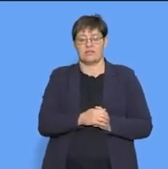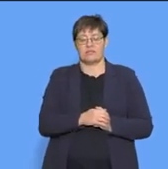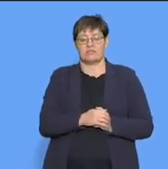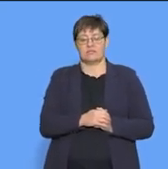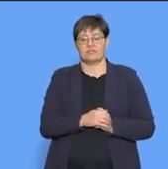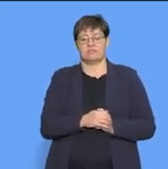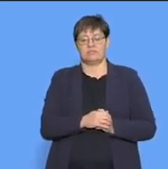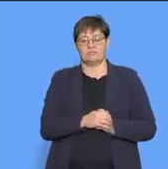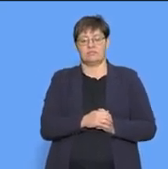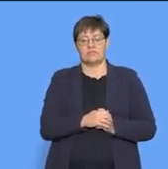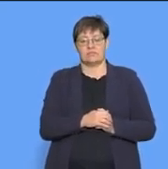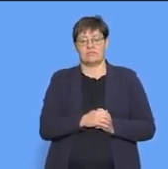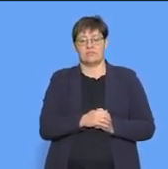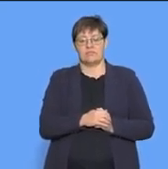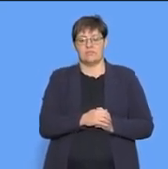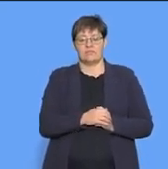here,